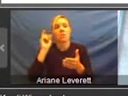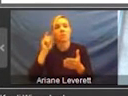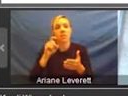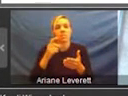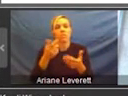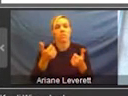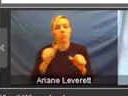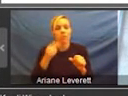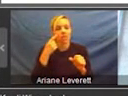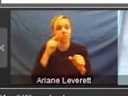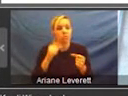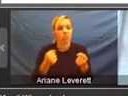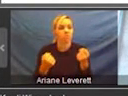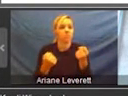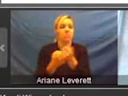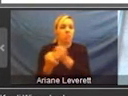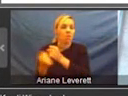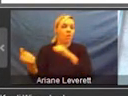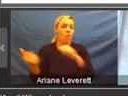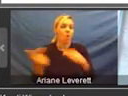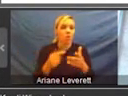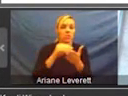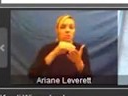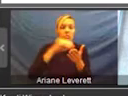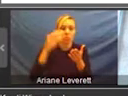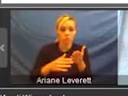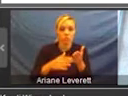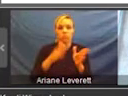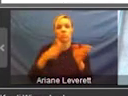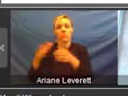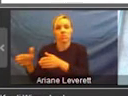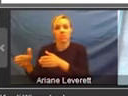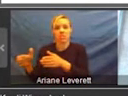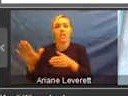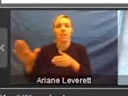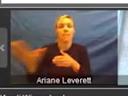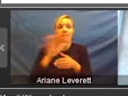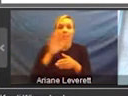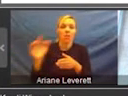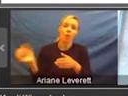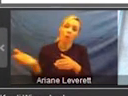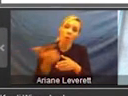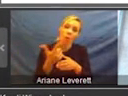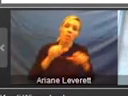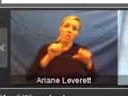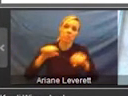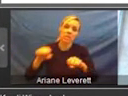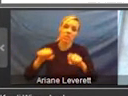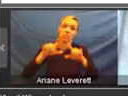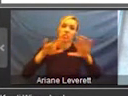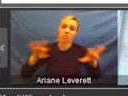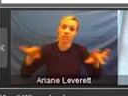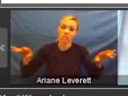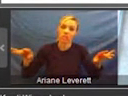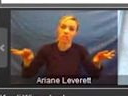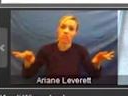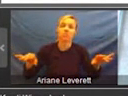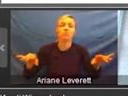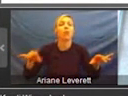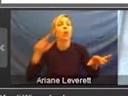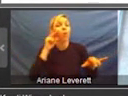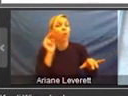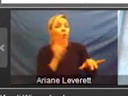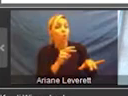diversity. And yeah, as mentioned, that can be also found in the accessibility webinar and policy